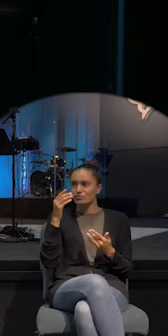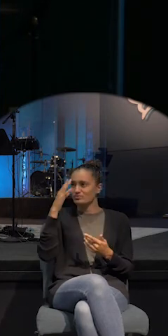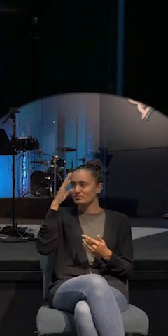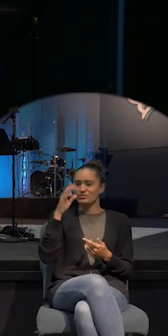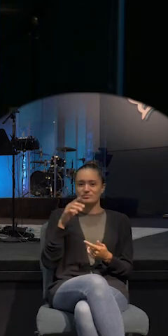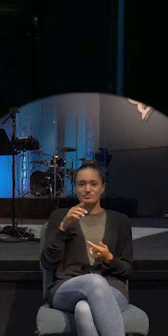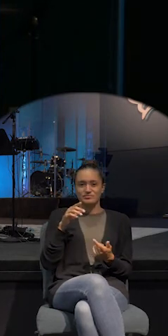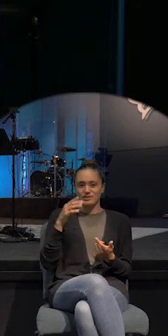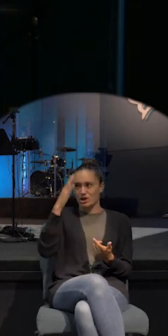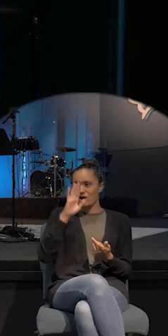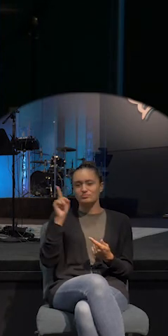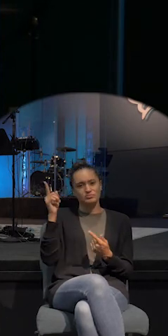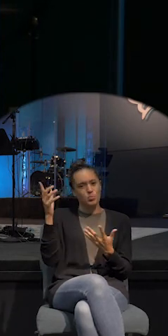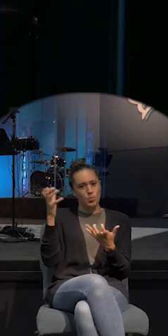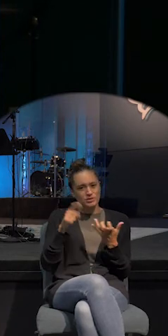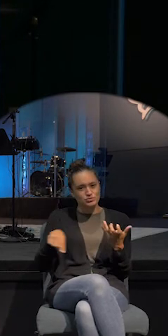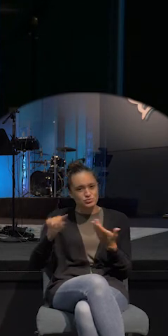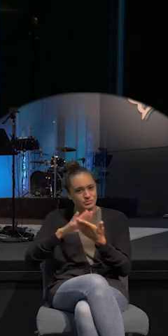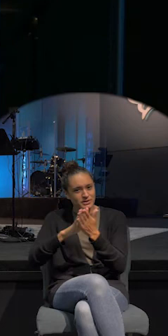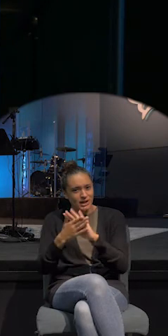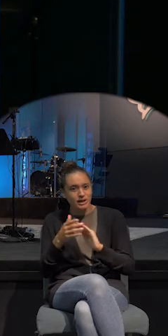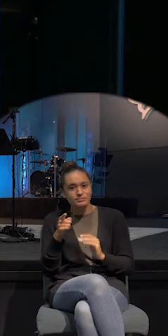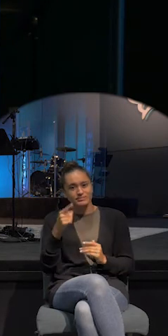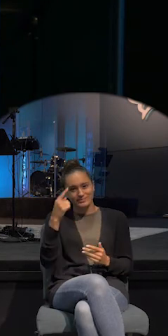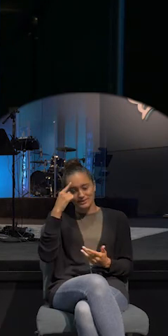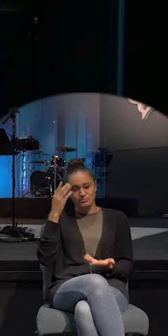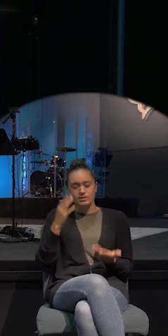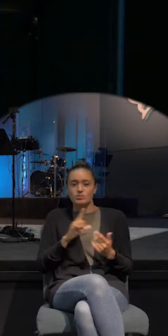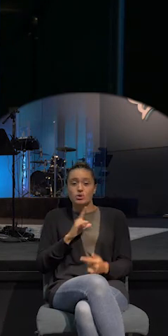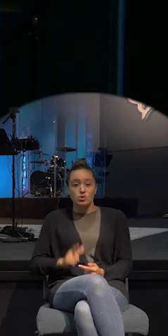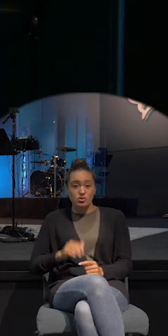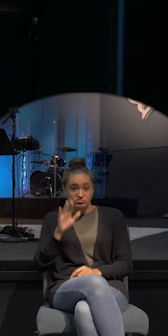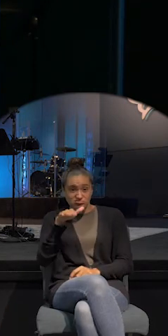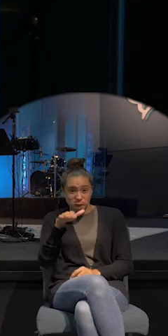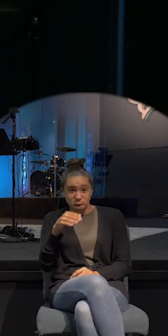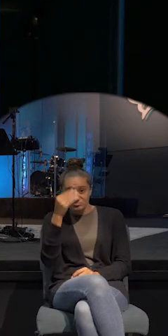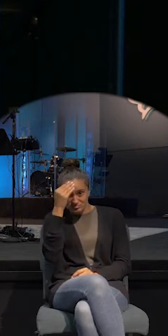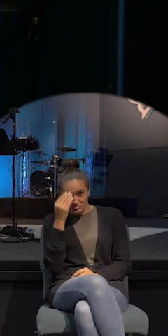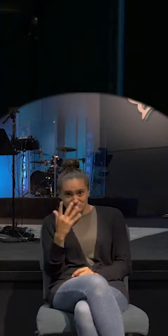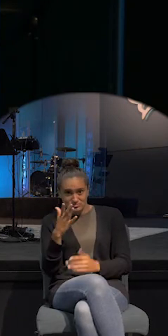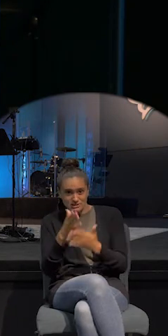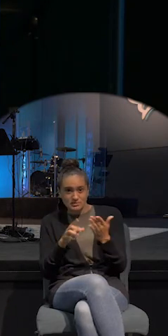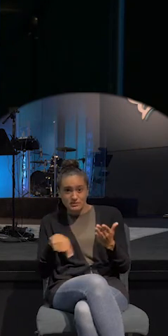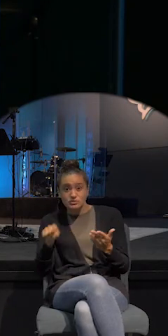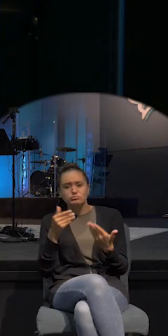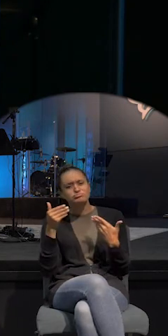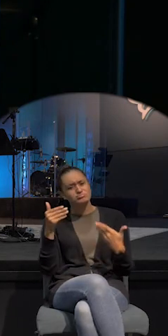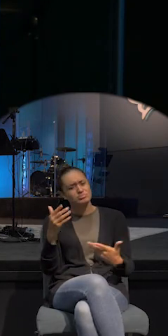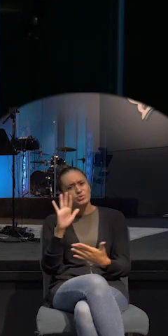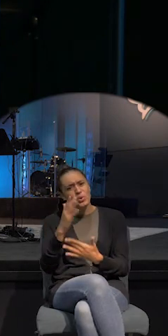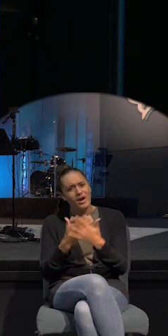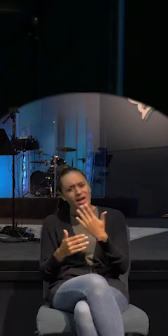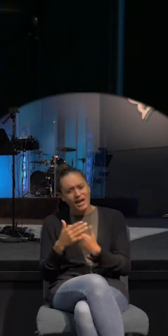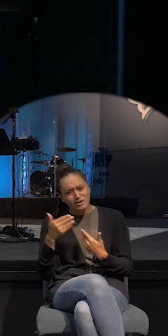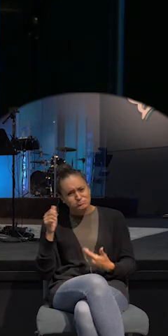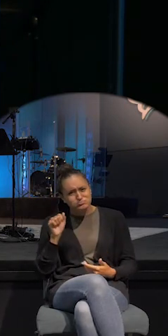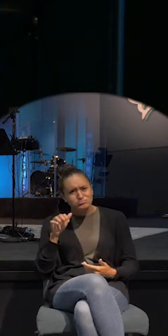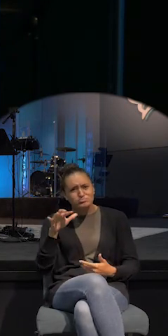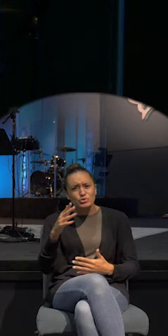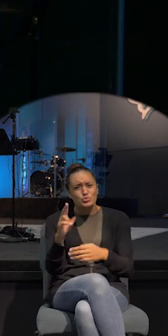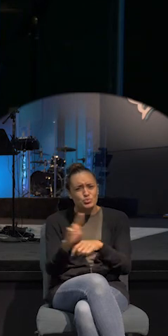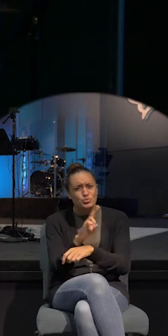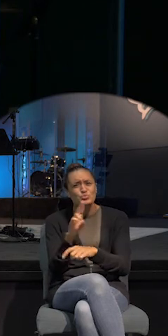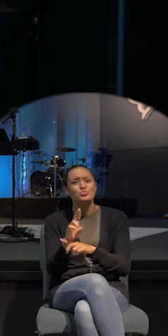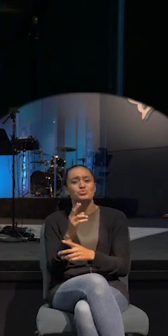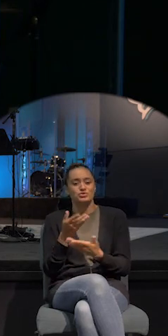to be? Do you think that perhaps the Lord may be saying to some of us today, stretch out your hand. Do